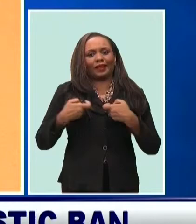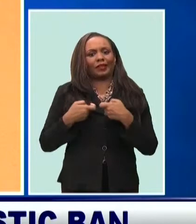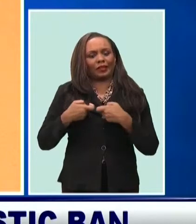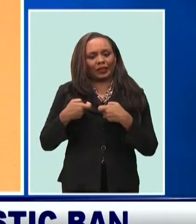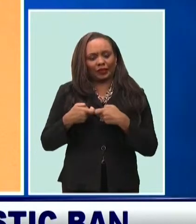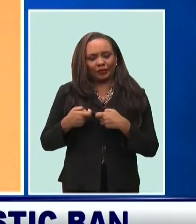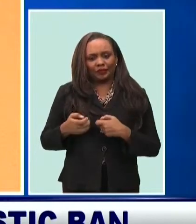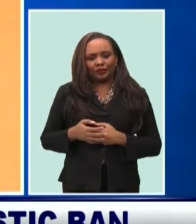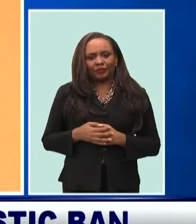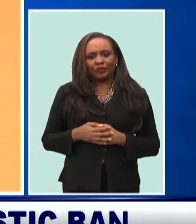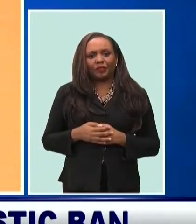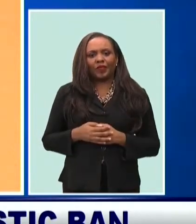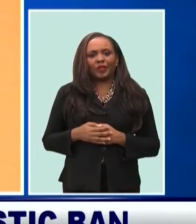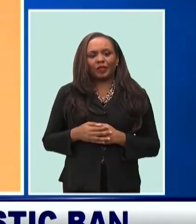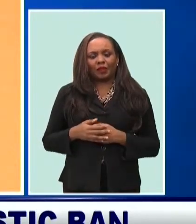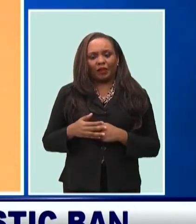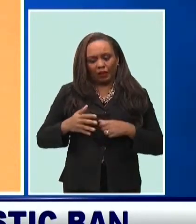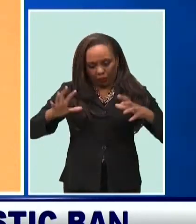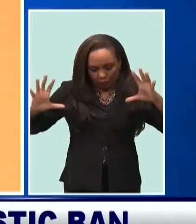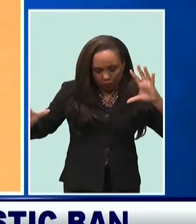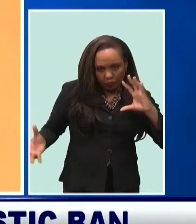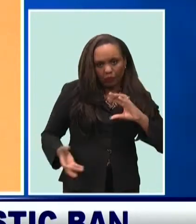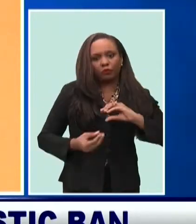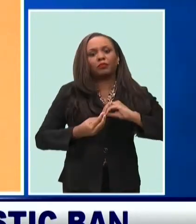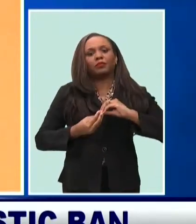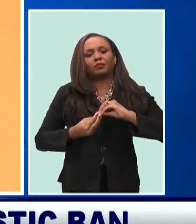we're tying it right back into the